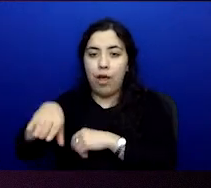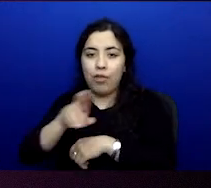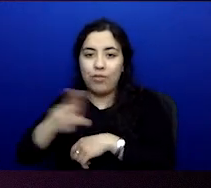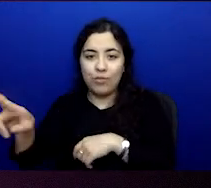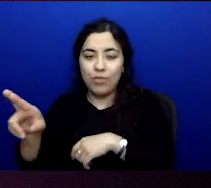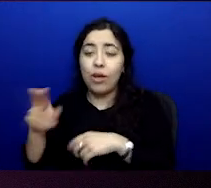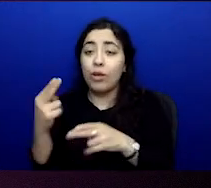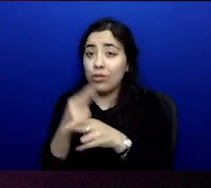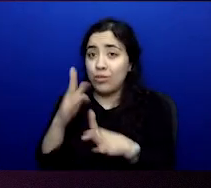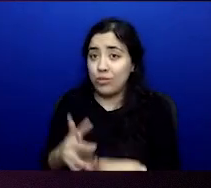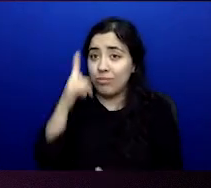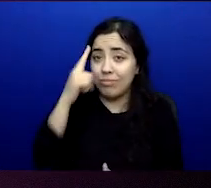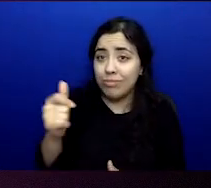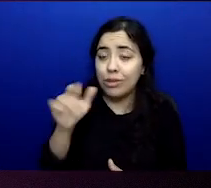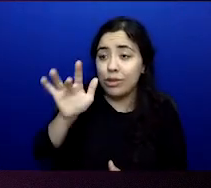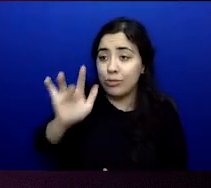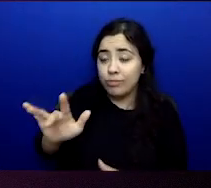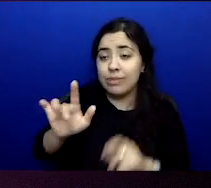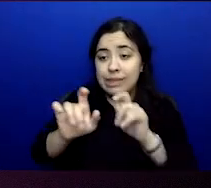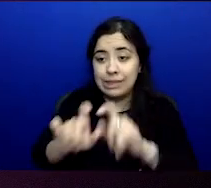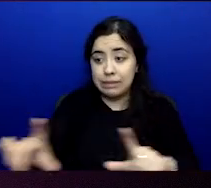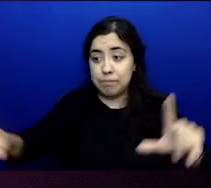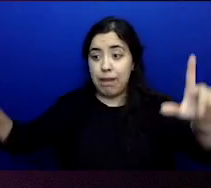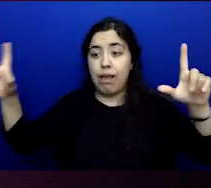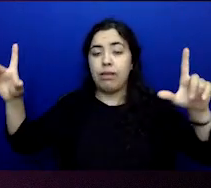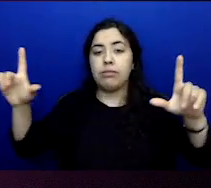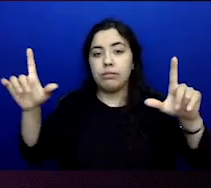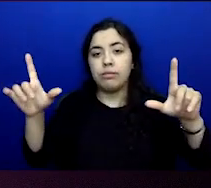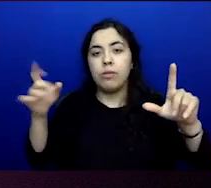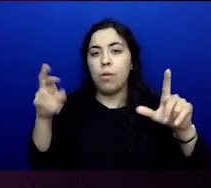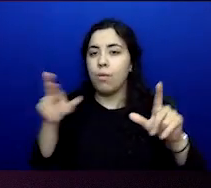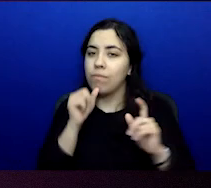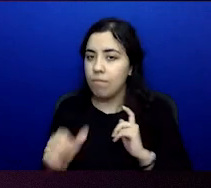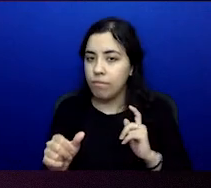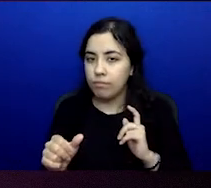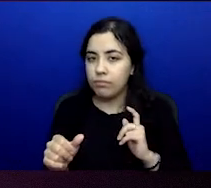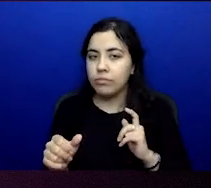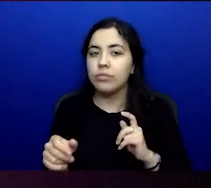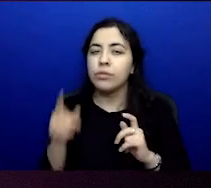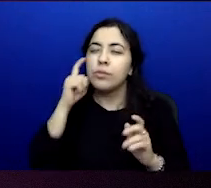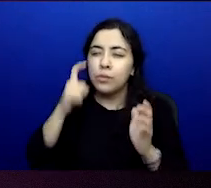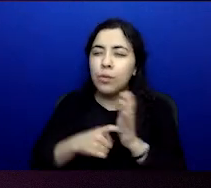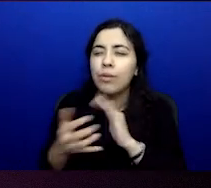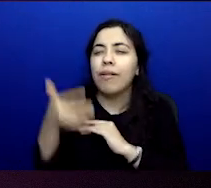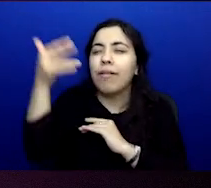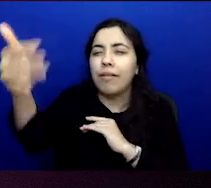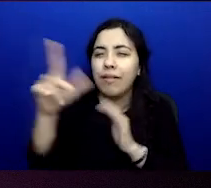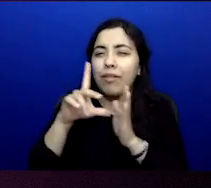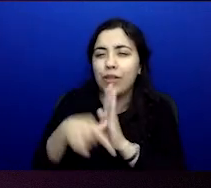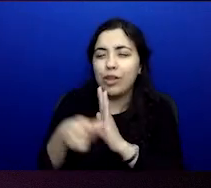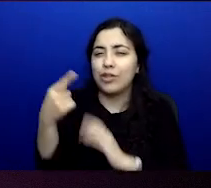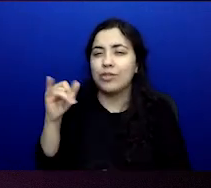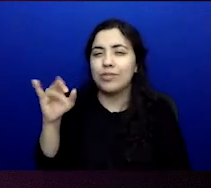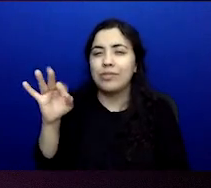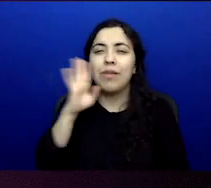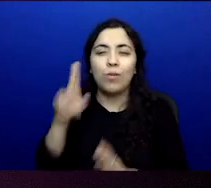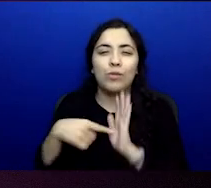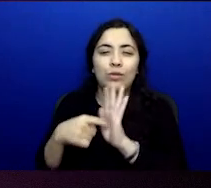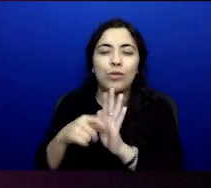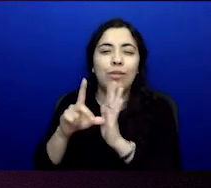can choose to expand the modular pipeline via the sidebar, which you will see that in a later GIF that I have on a later